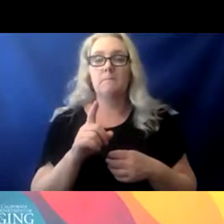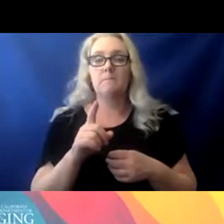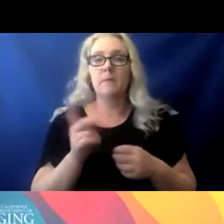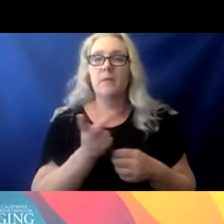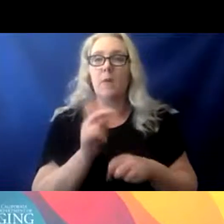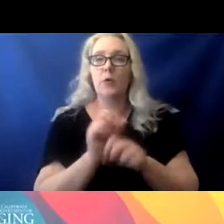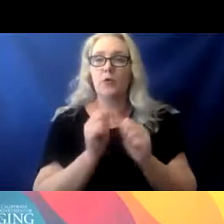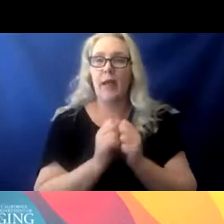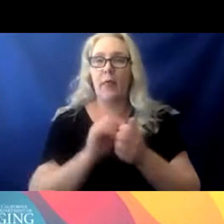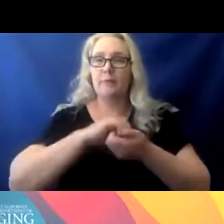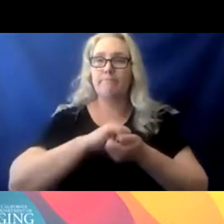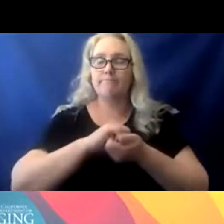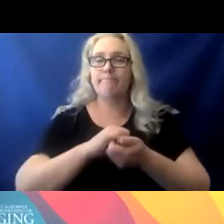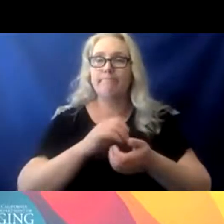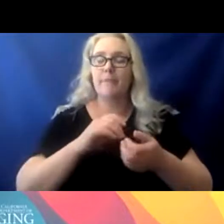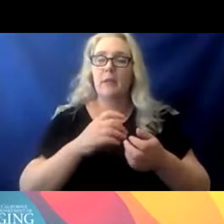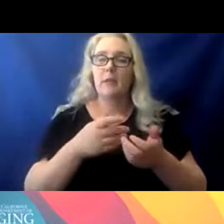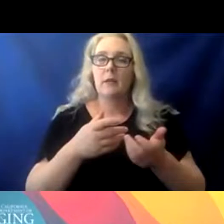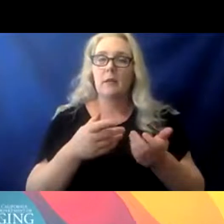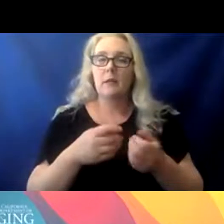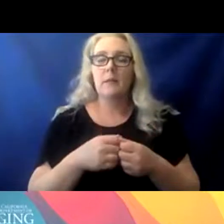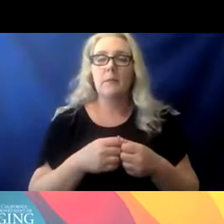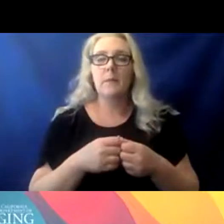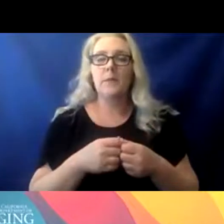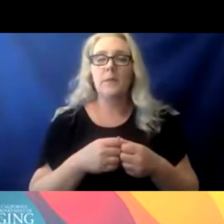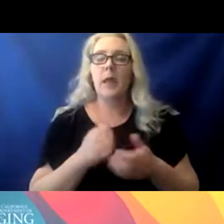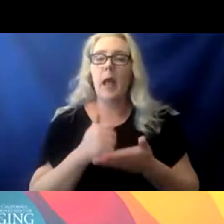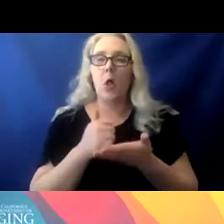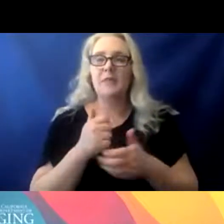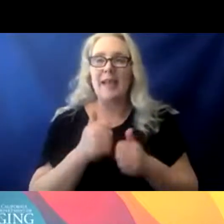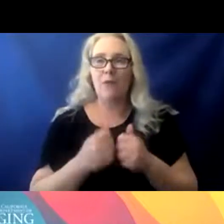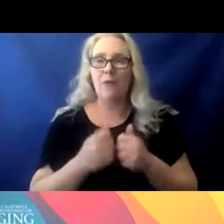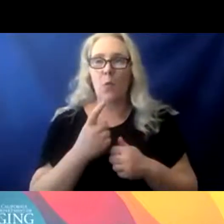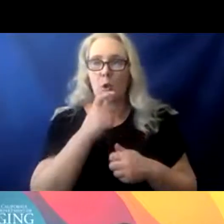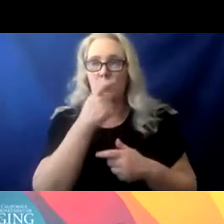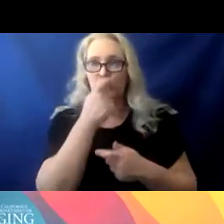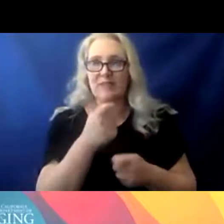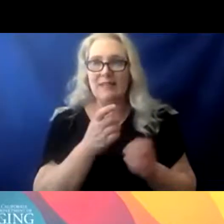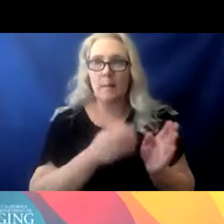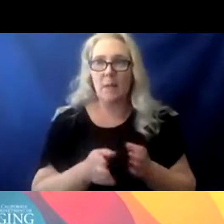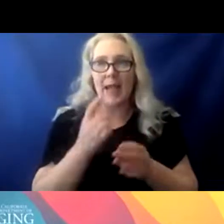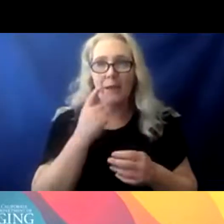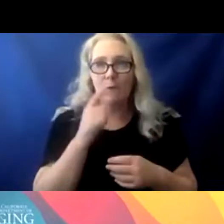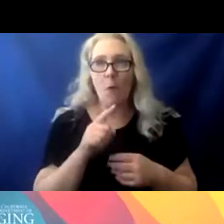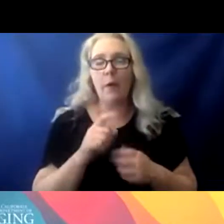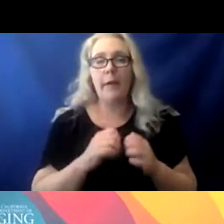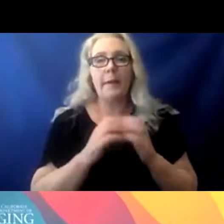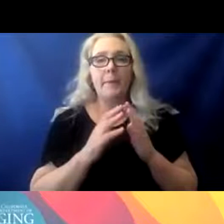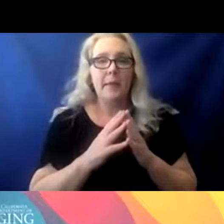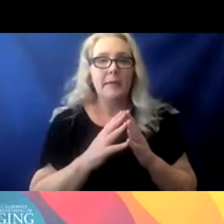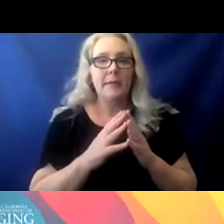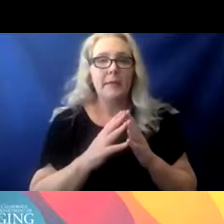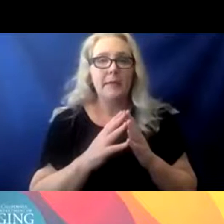plan that helps everybody who's interested in planning for, implementing, and